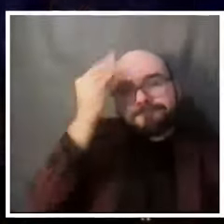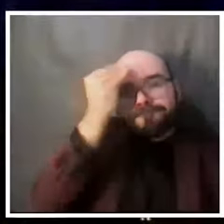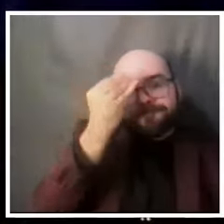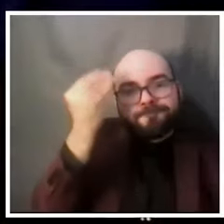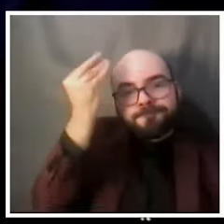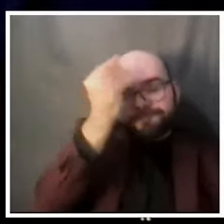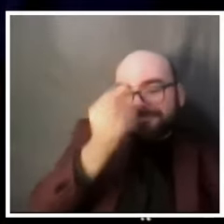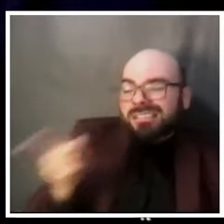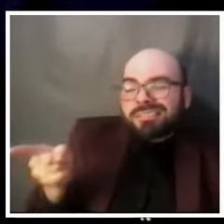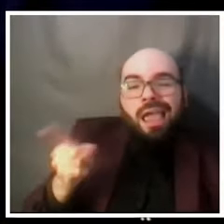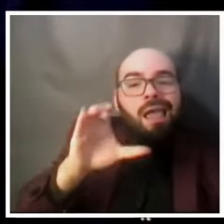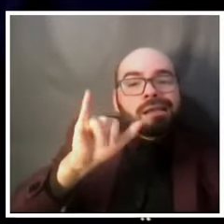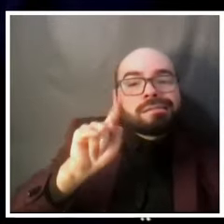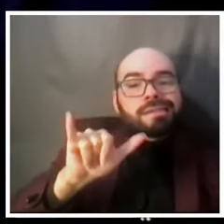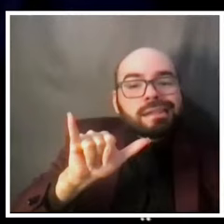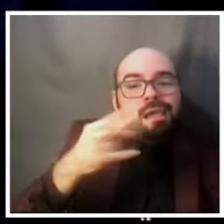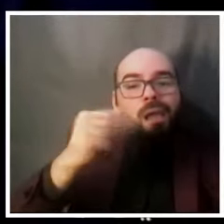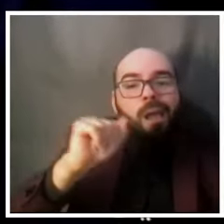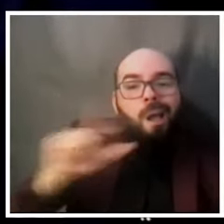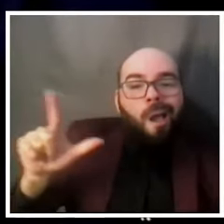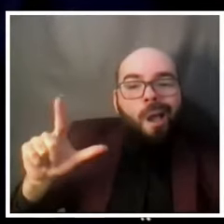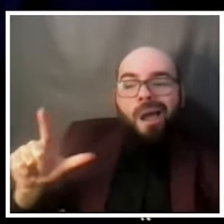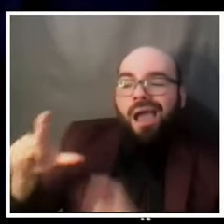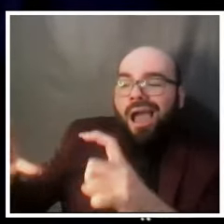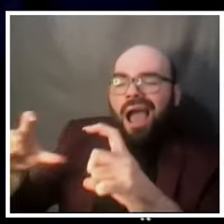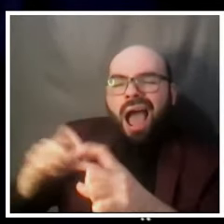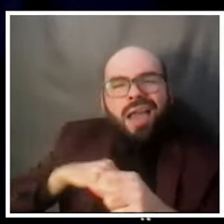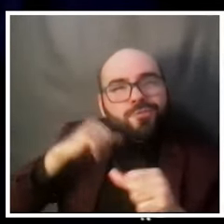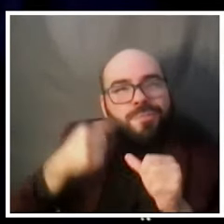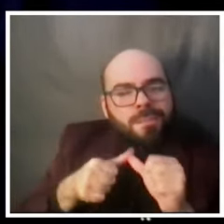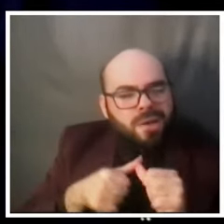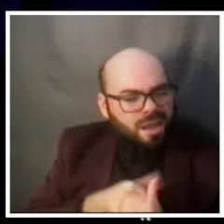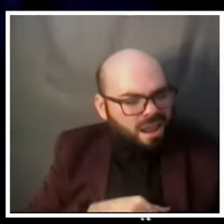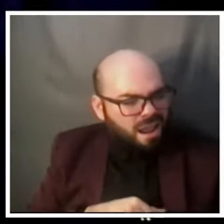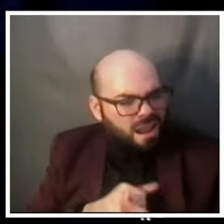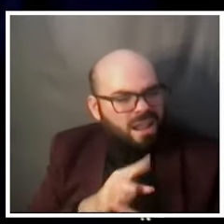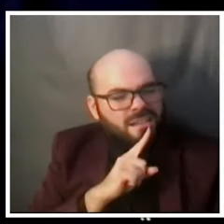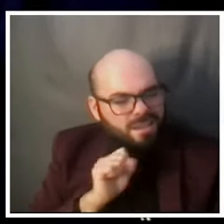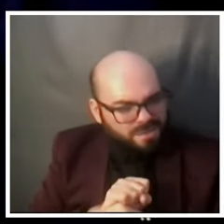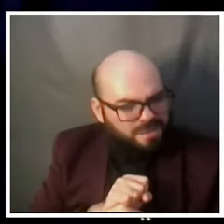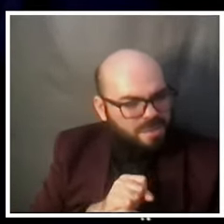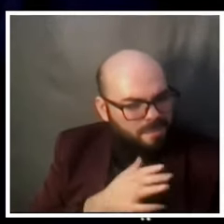is correct that Uncle Bosie the Ambrose J. Finnegan's name is etched on that statue.